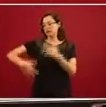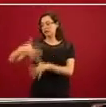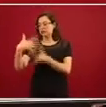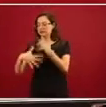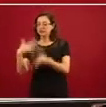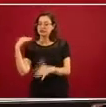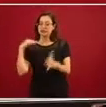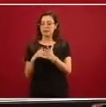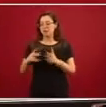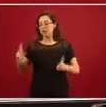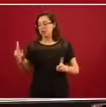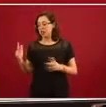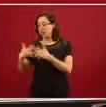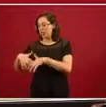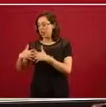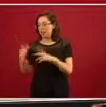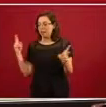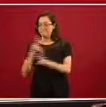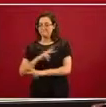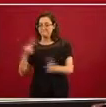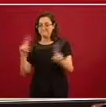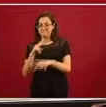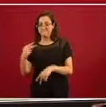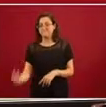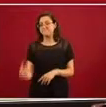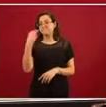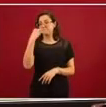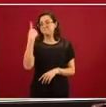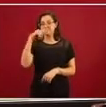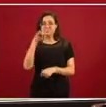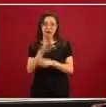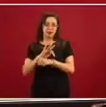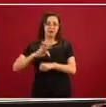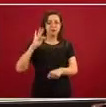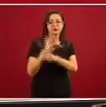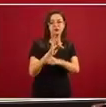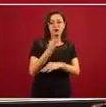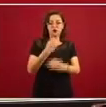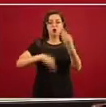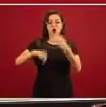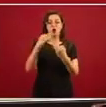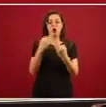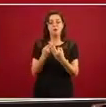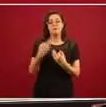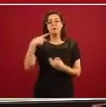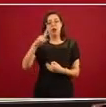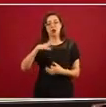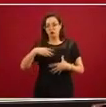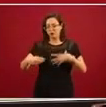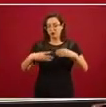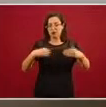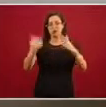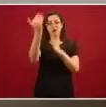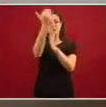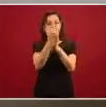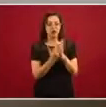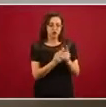itself, we would need 15,000 to guarantee.